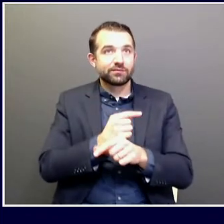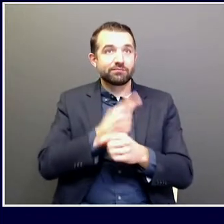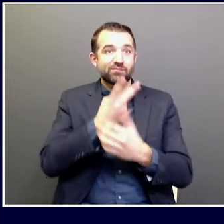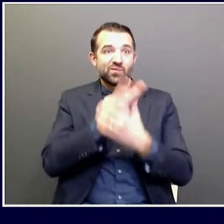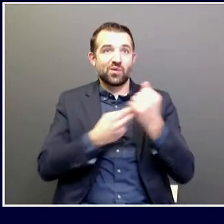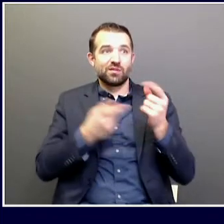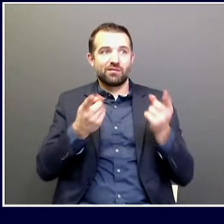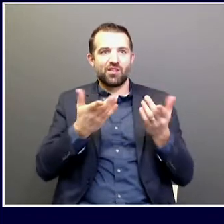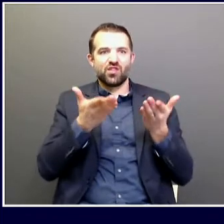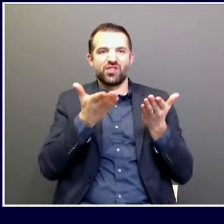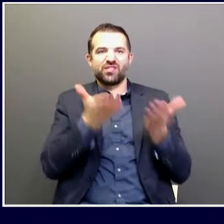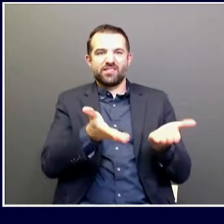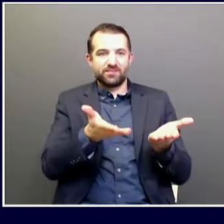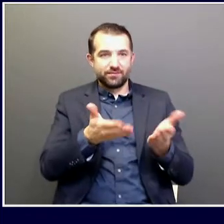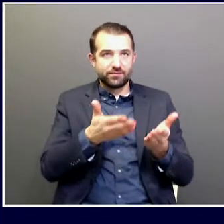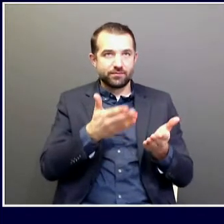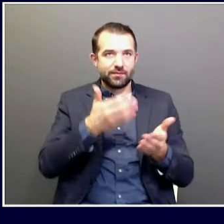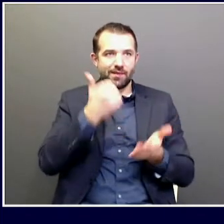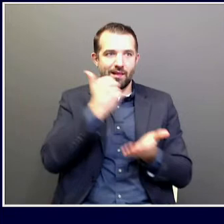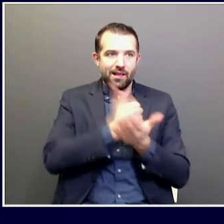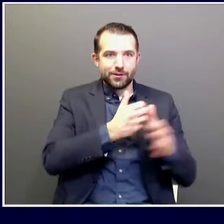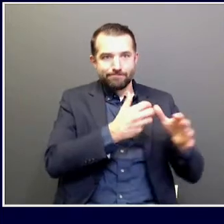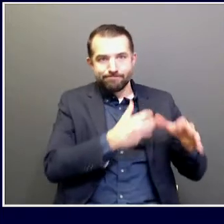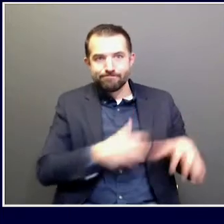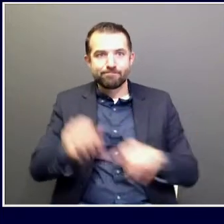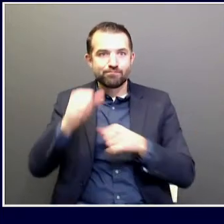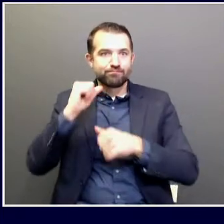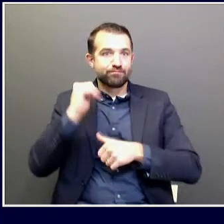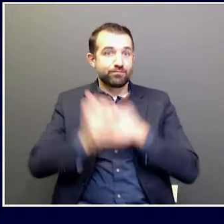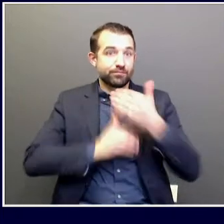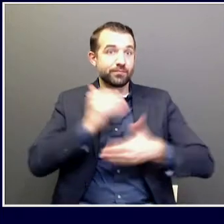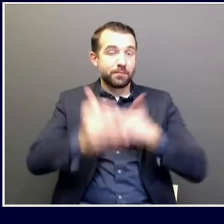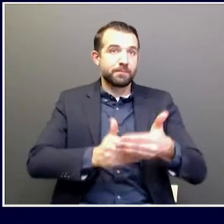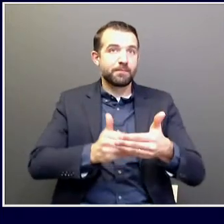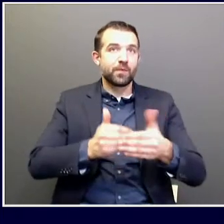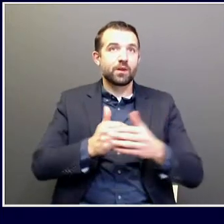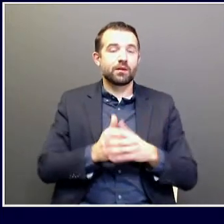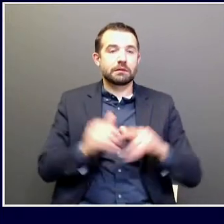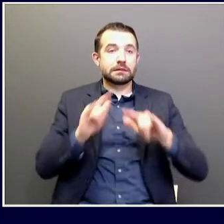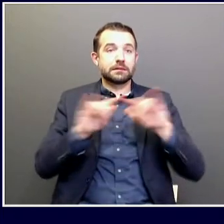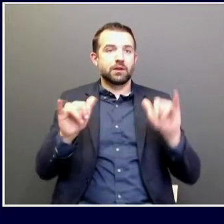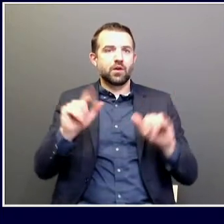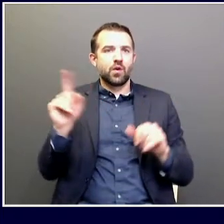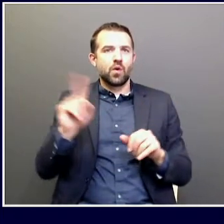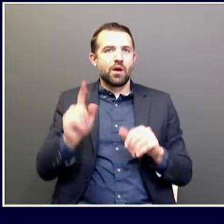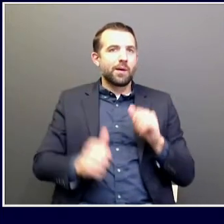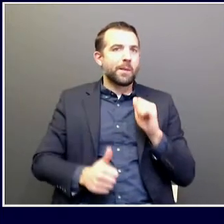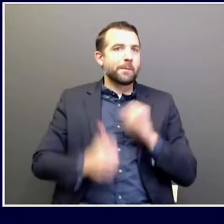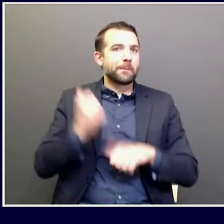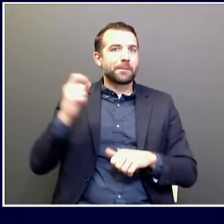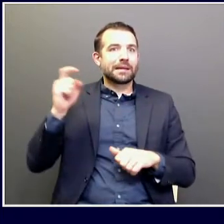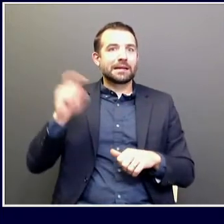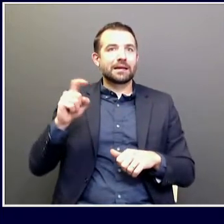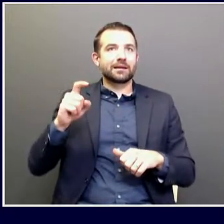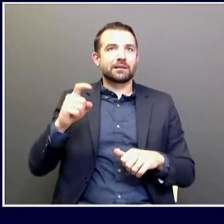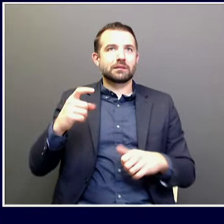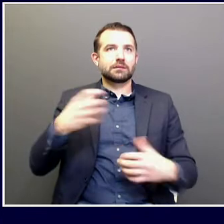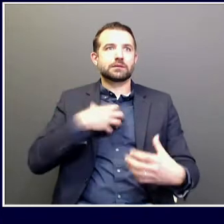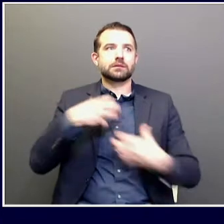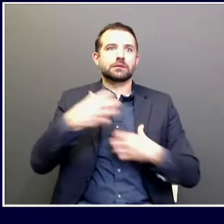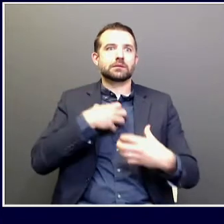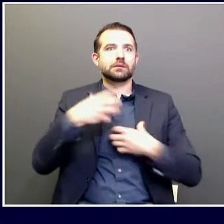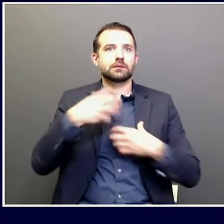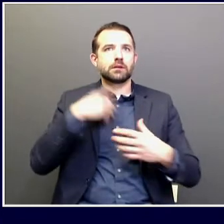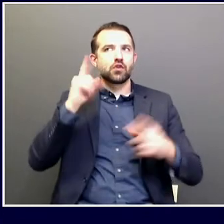The second is that as we looked at where there was the highest need based on complaints and concerns that were voiced to us, we saw the bulk